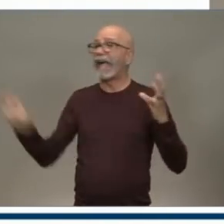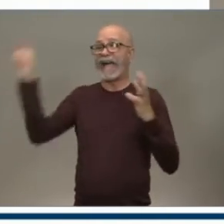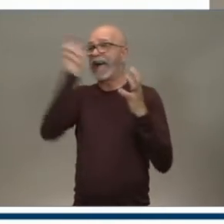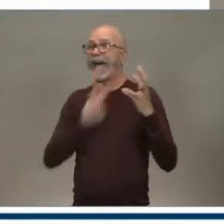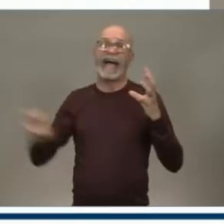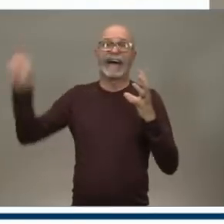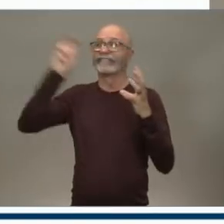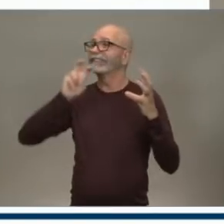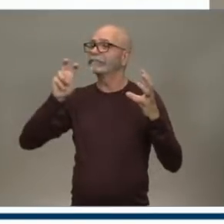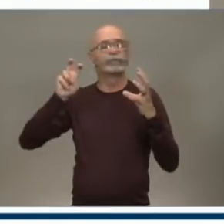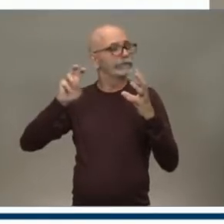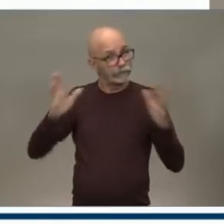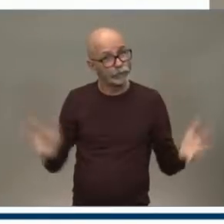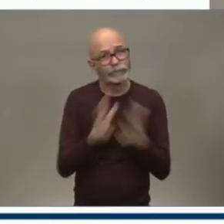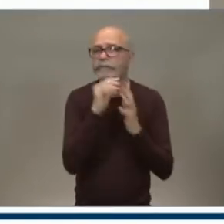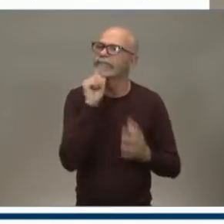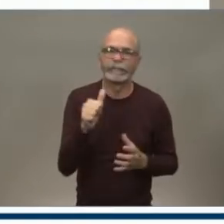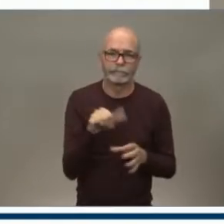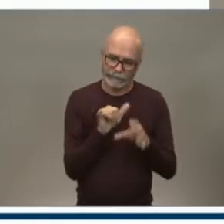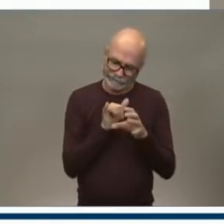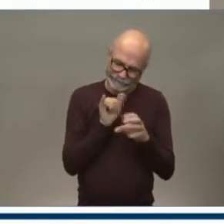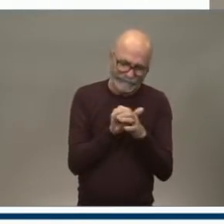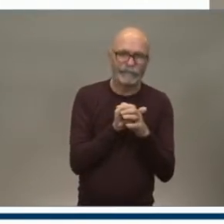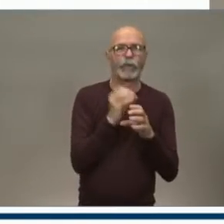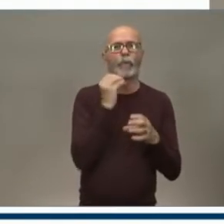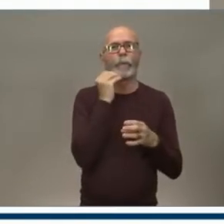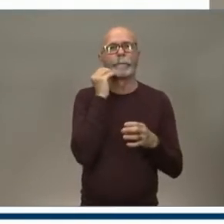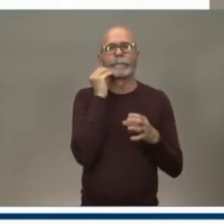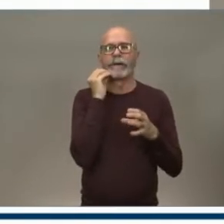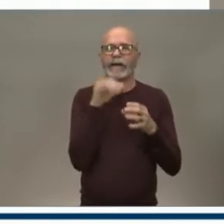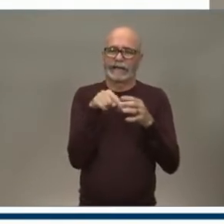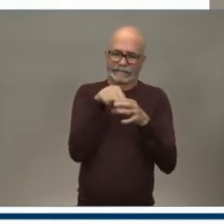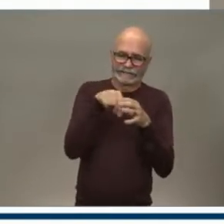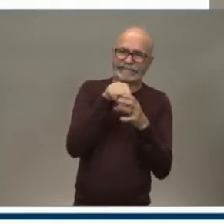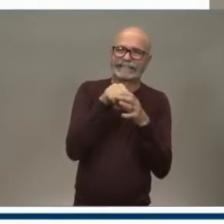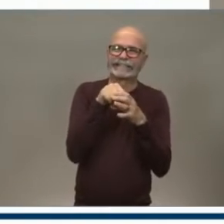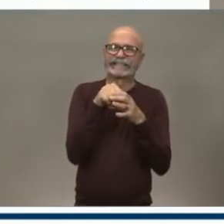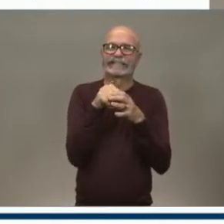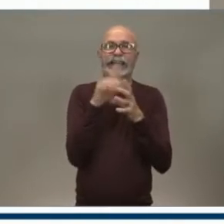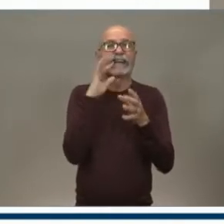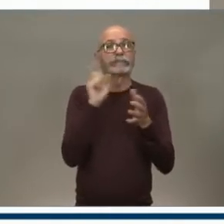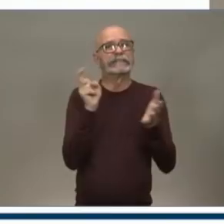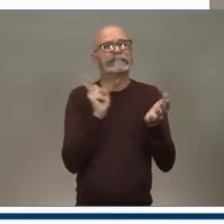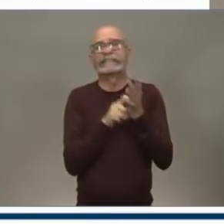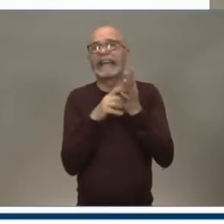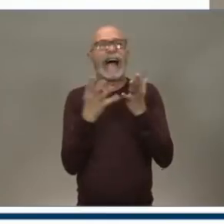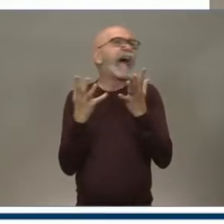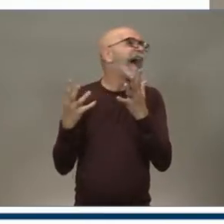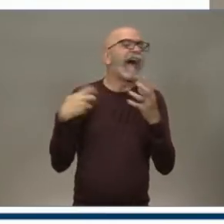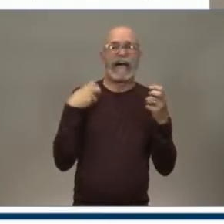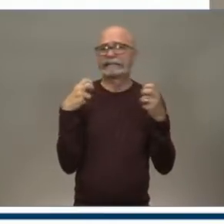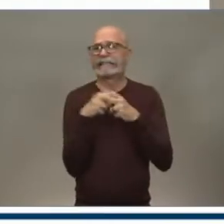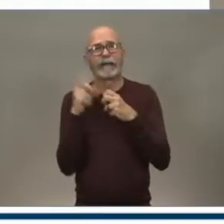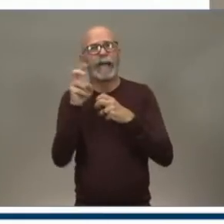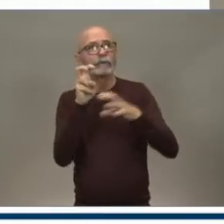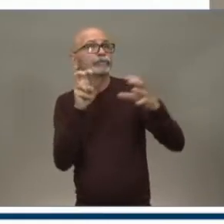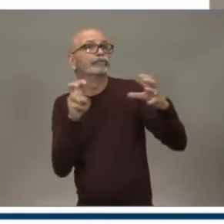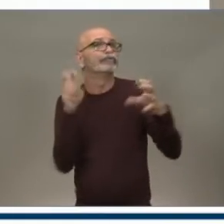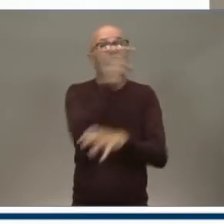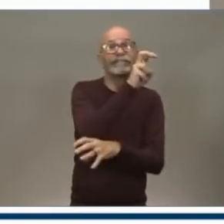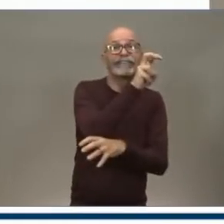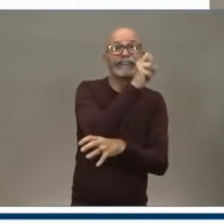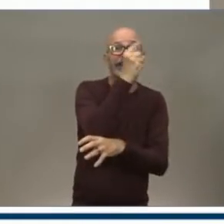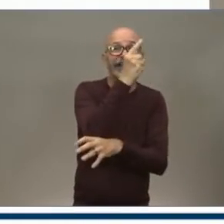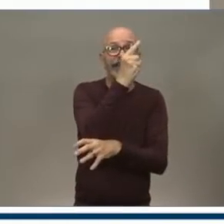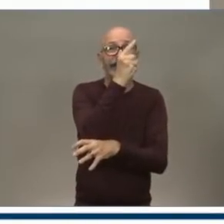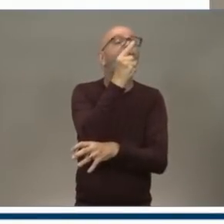offer. If you do need to leave the bubble, you need to remember you're going to have to self-isolate when you return to Nova Scotia, and you're going to have to be diligent around